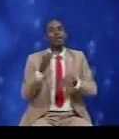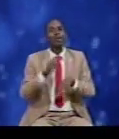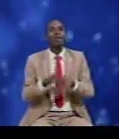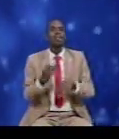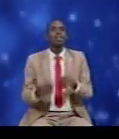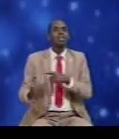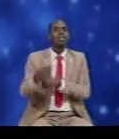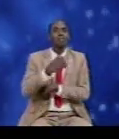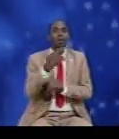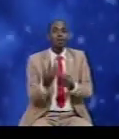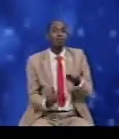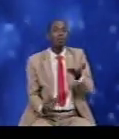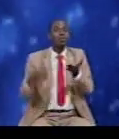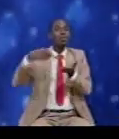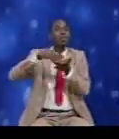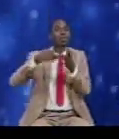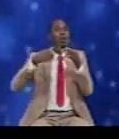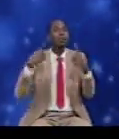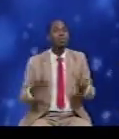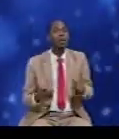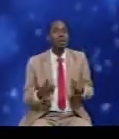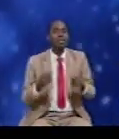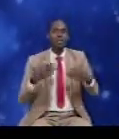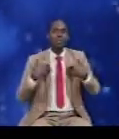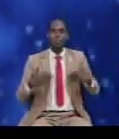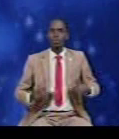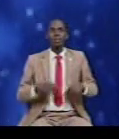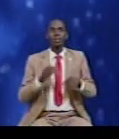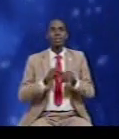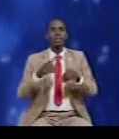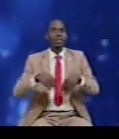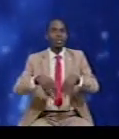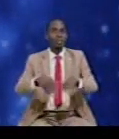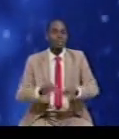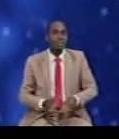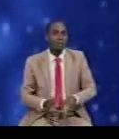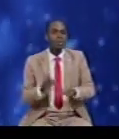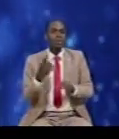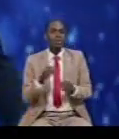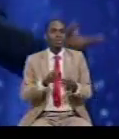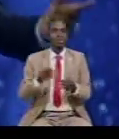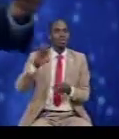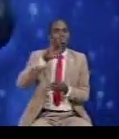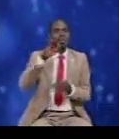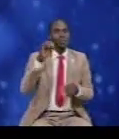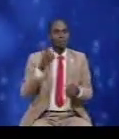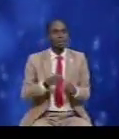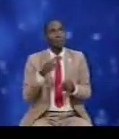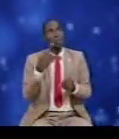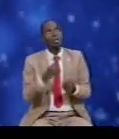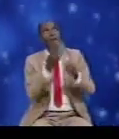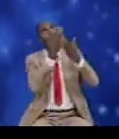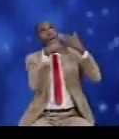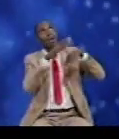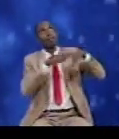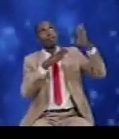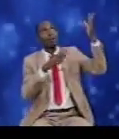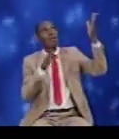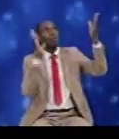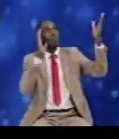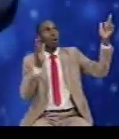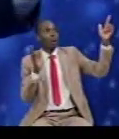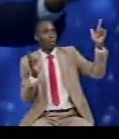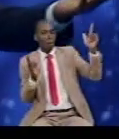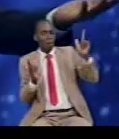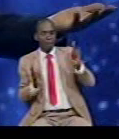will happen? The body in the grave, the spirit in the great beyond, will come